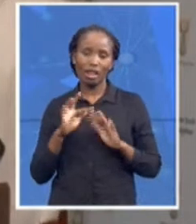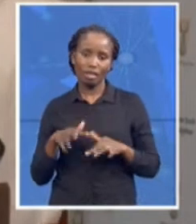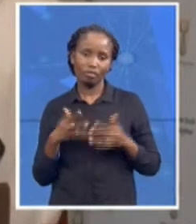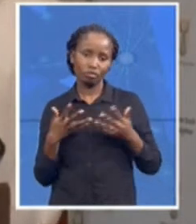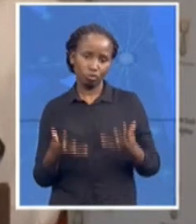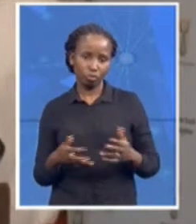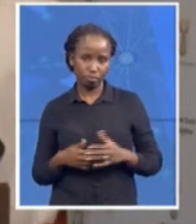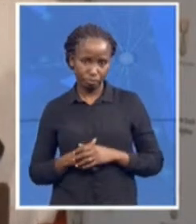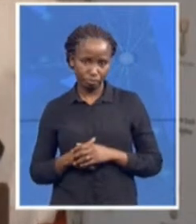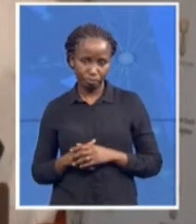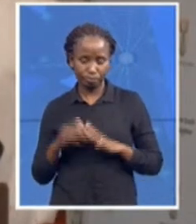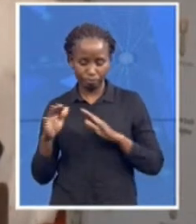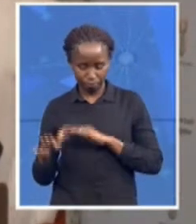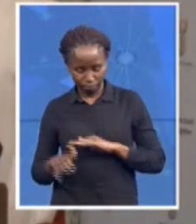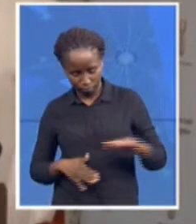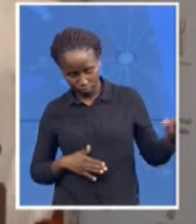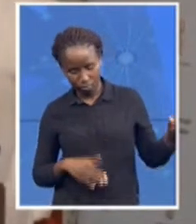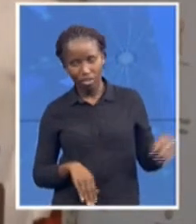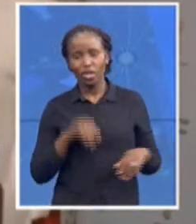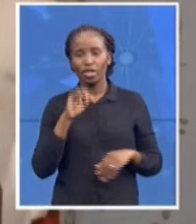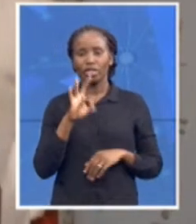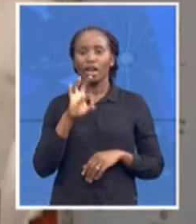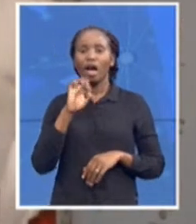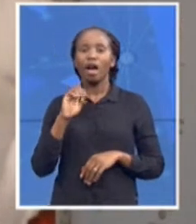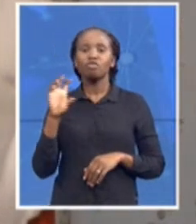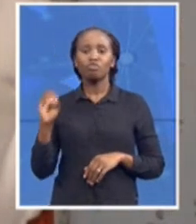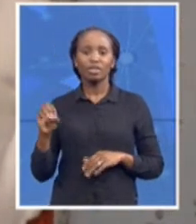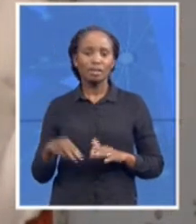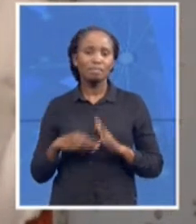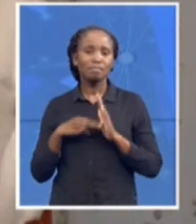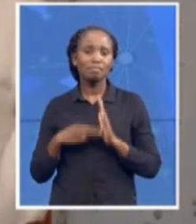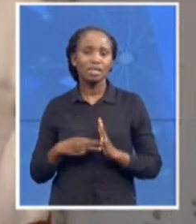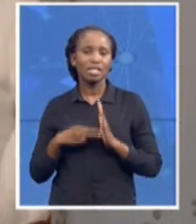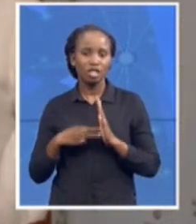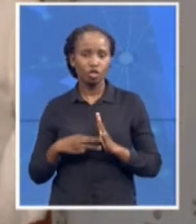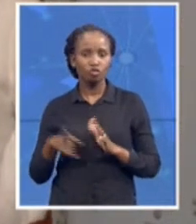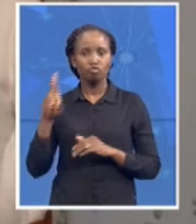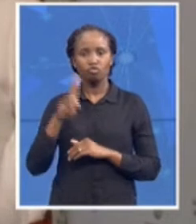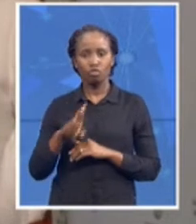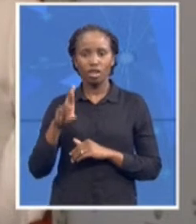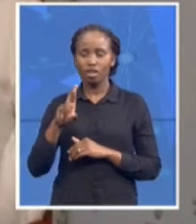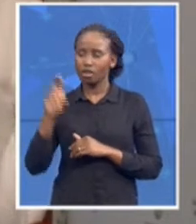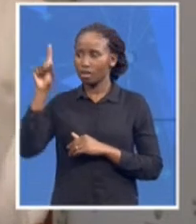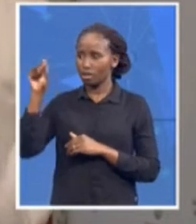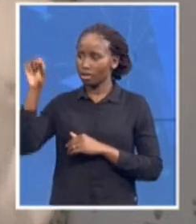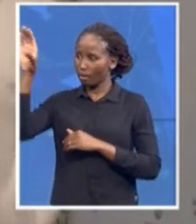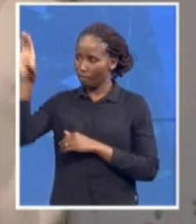rands was given to NAC.